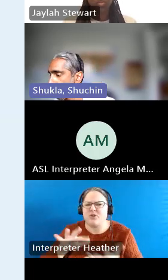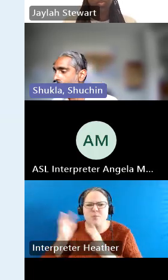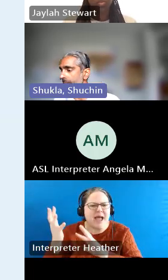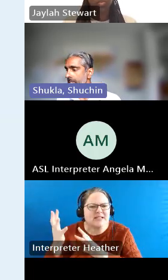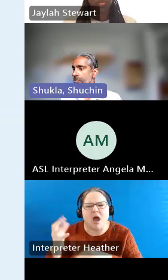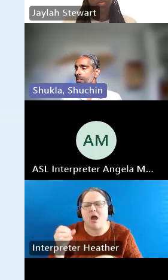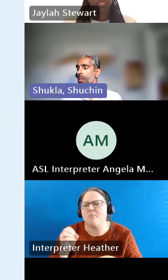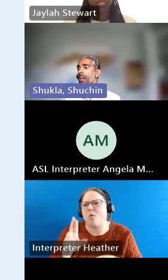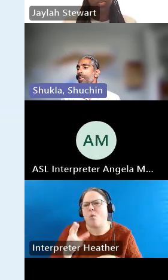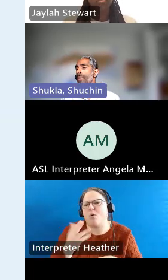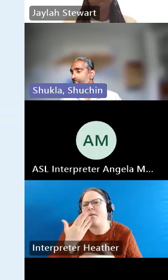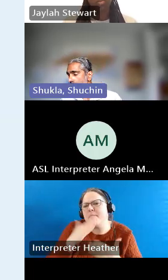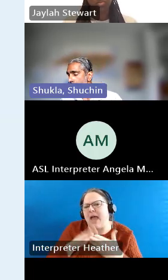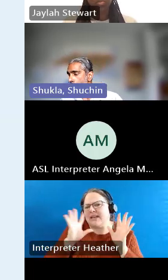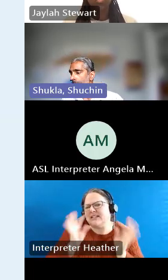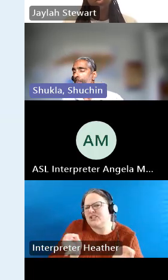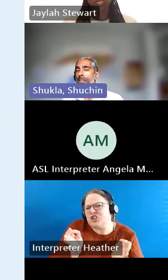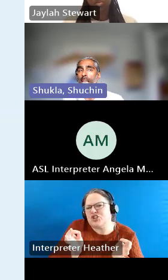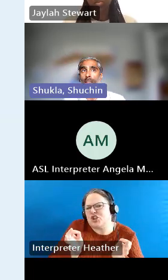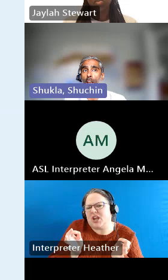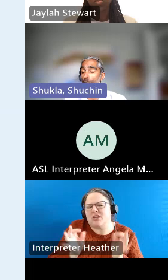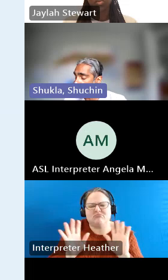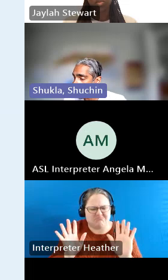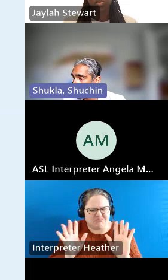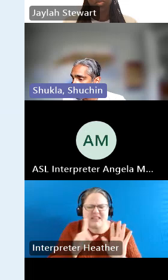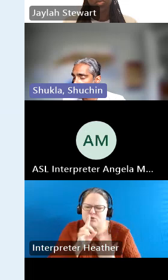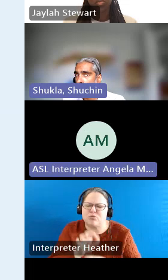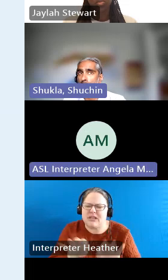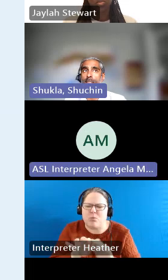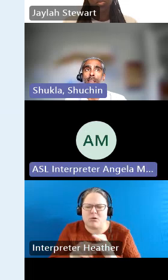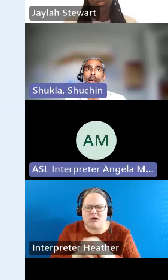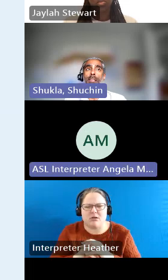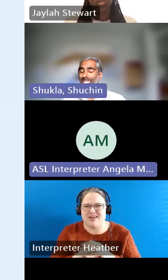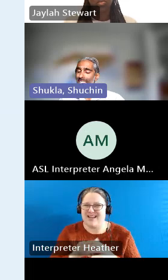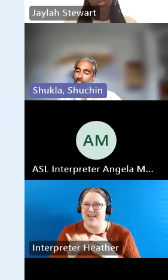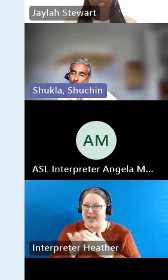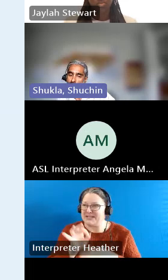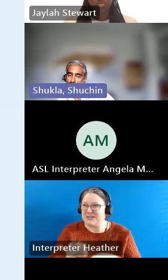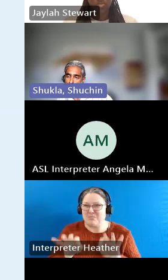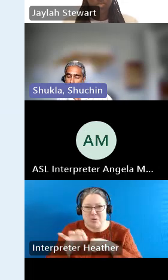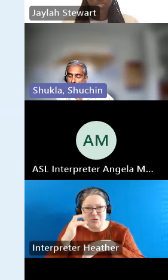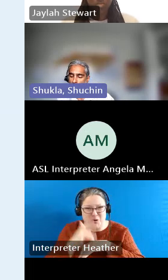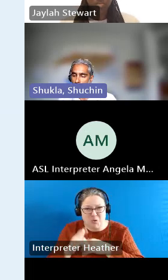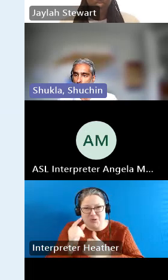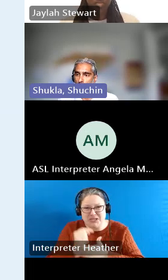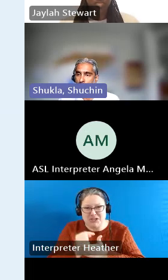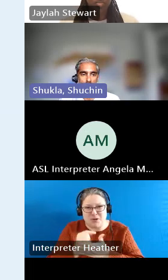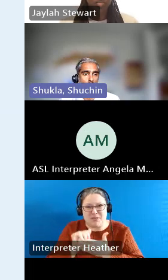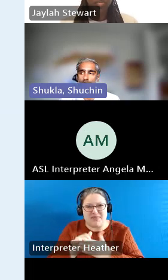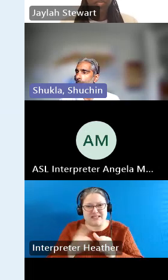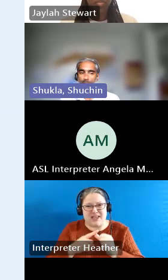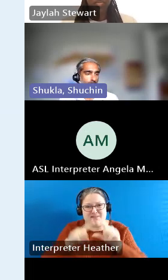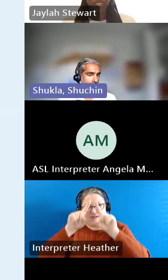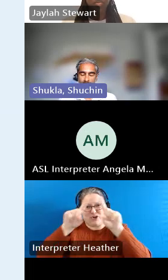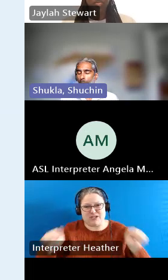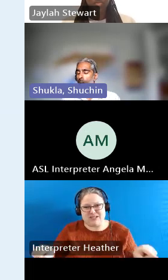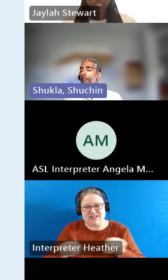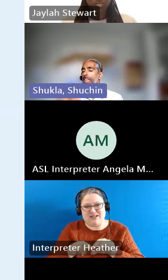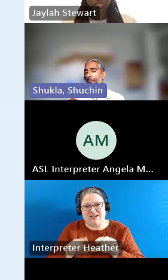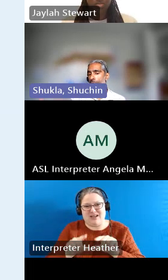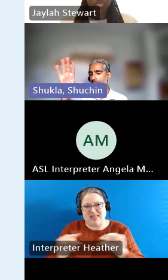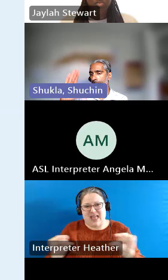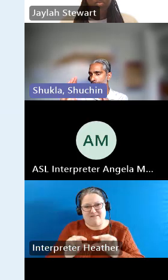what some might call a bad decision. That's really important, particularly early in treatments. That's like that first level. I'll go back. Oh, I'm not